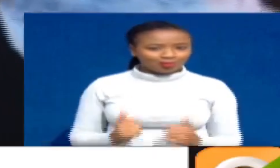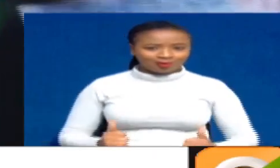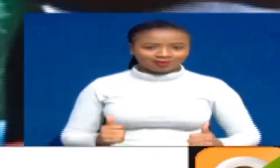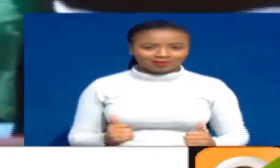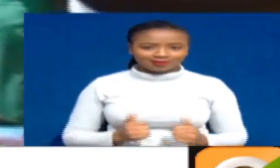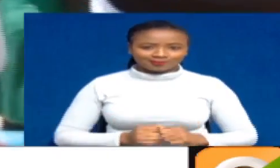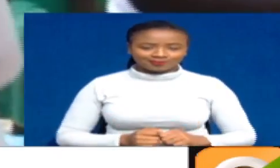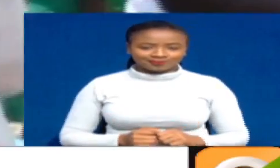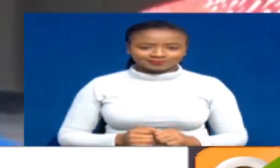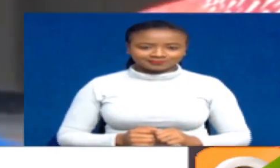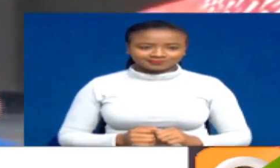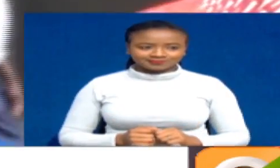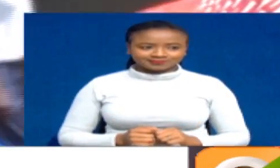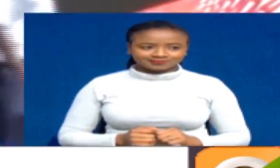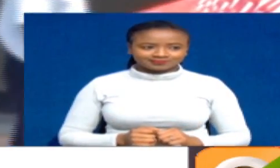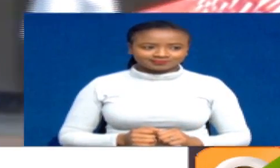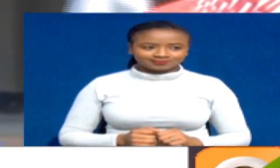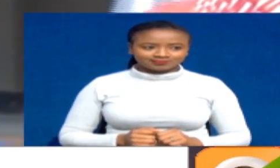children's health.